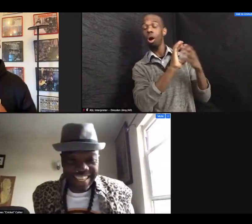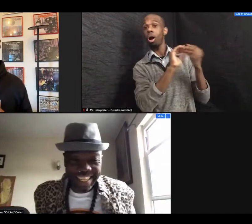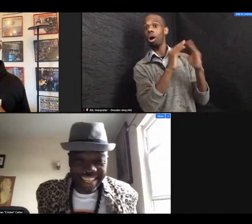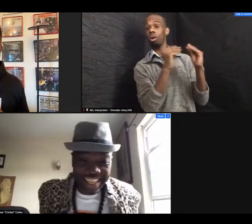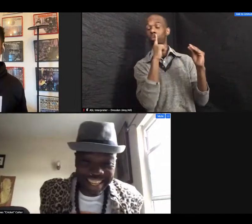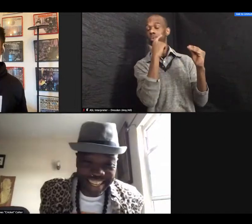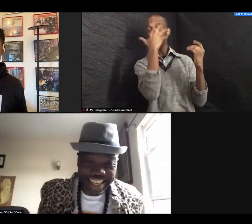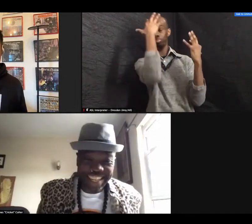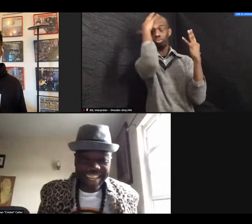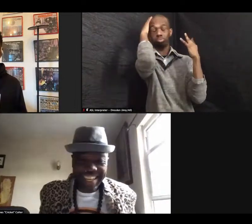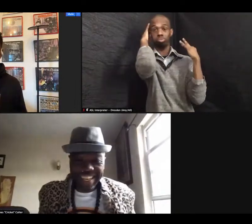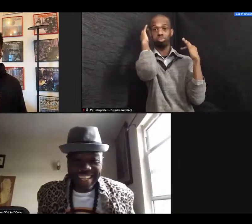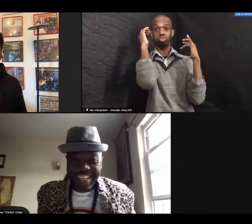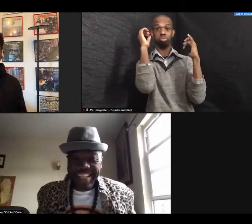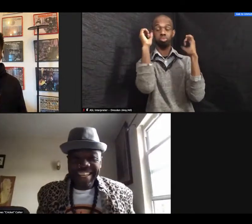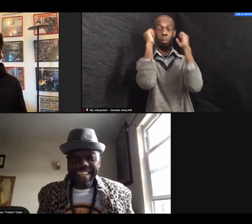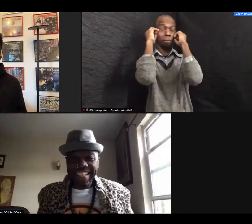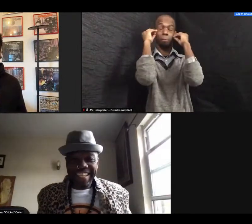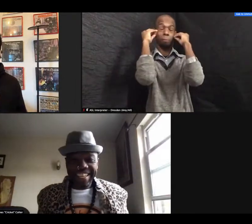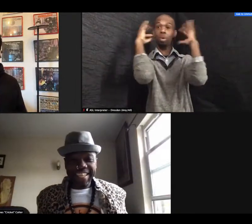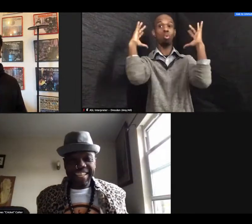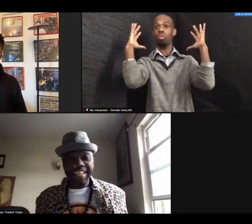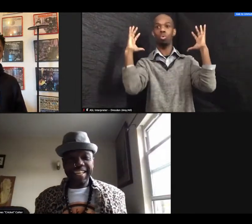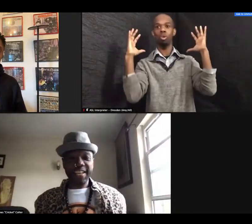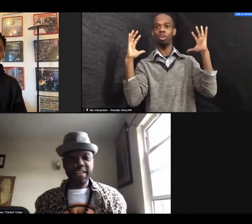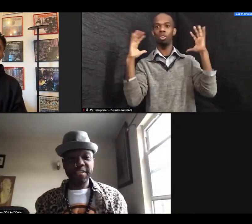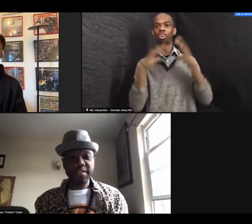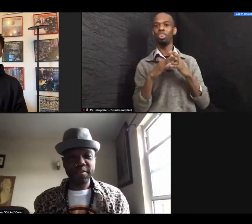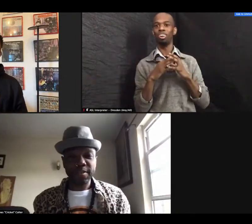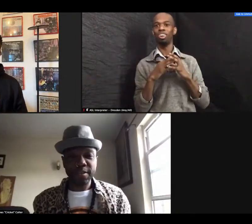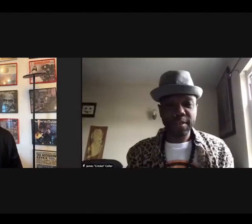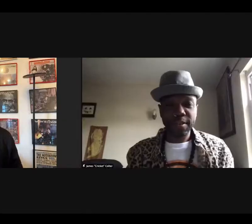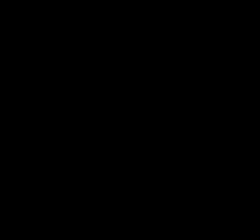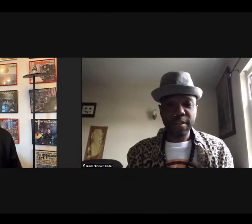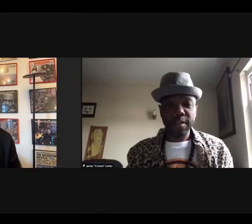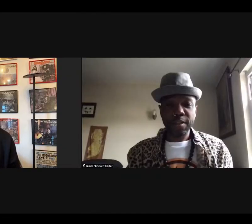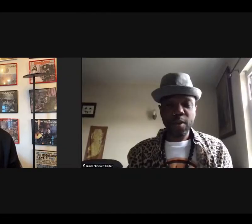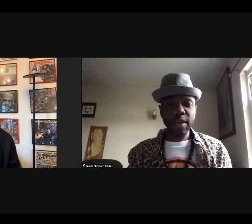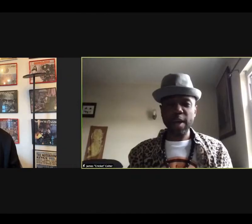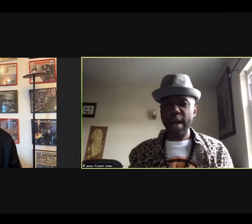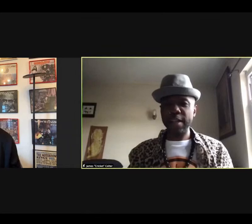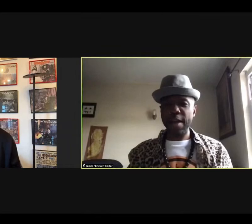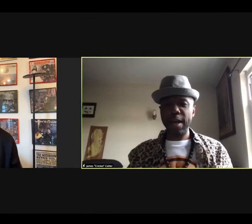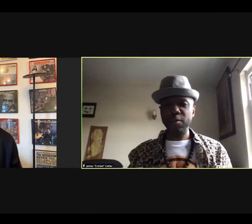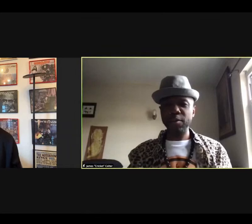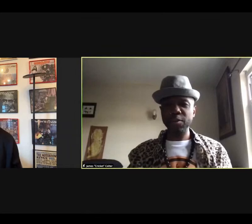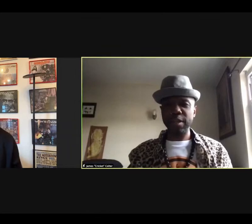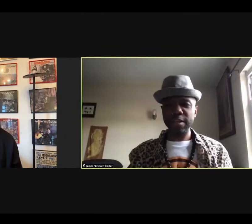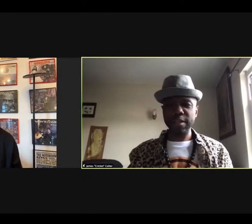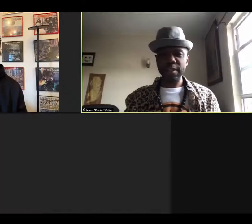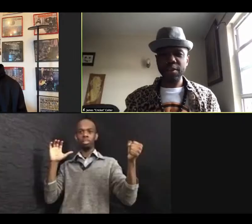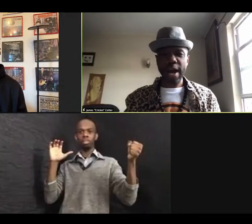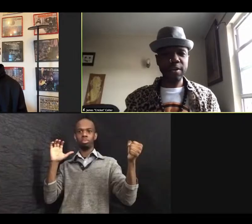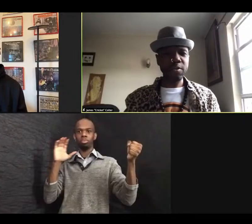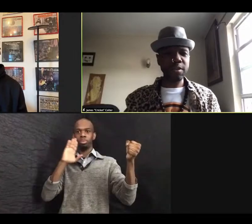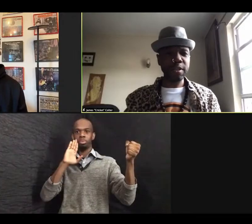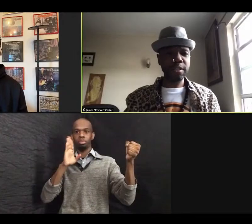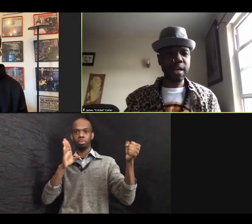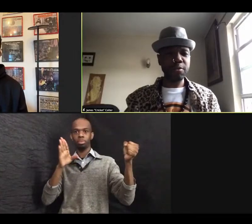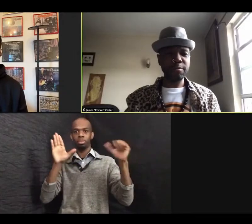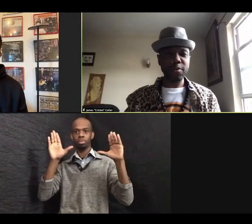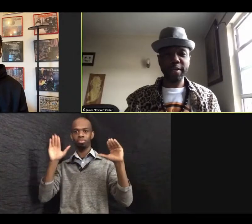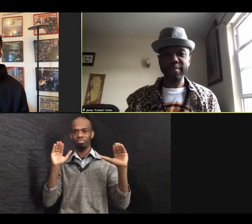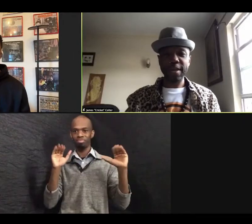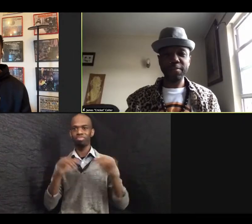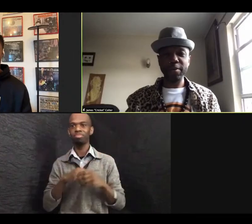say goodbye. I'm going to say goodbye because y'all are hanging out for a minute. I'll be back. Wait, I don't do that.